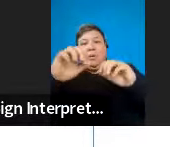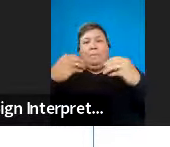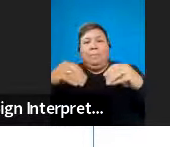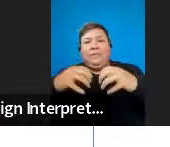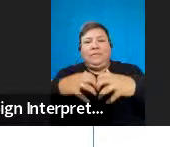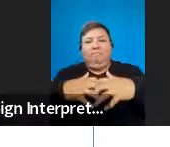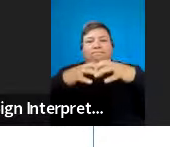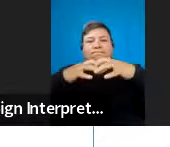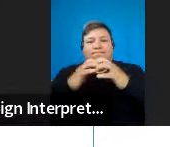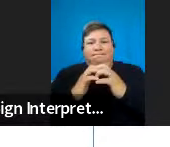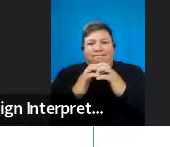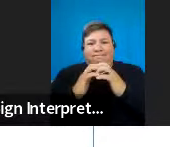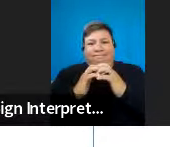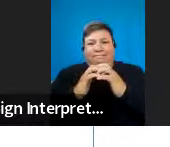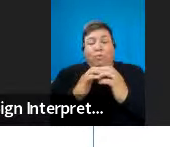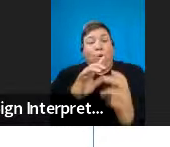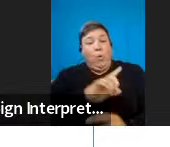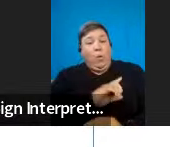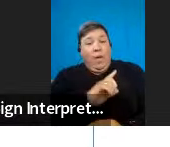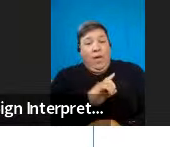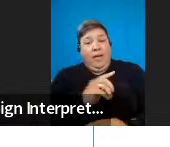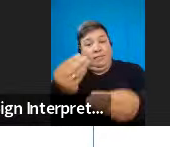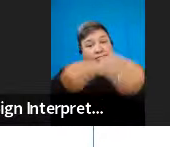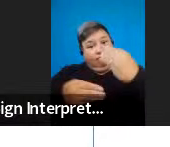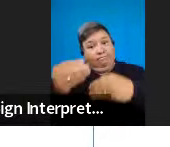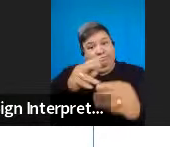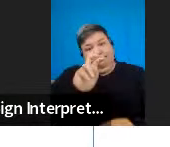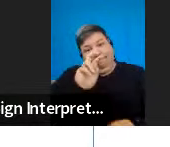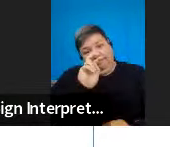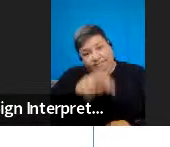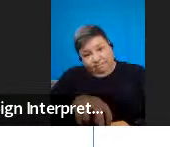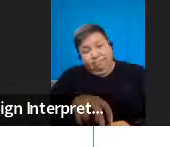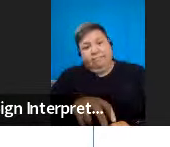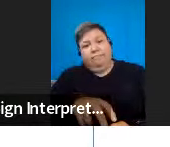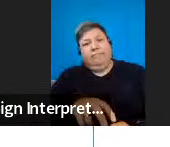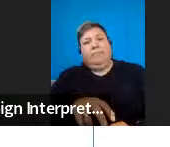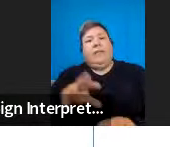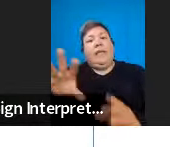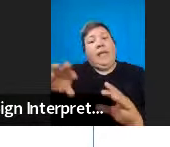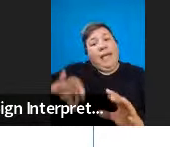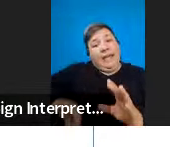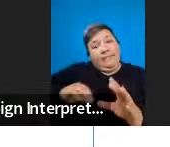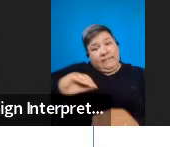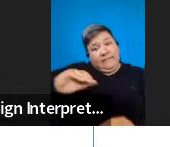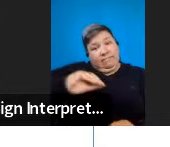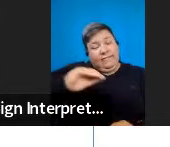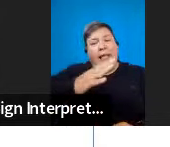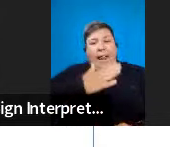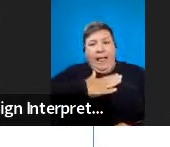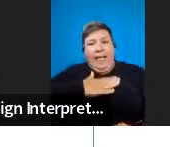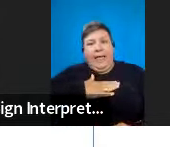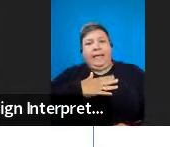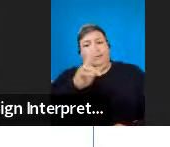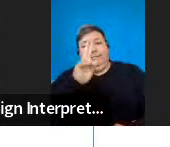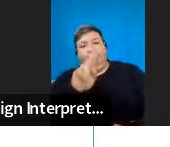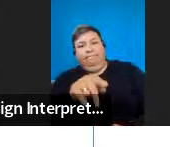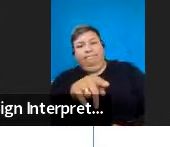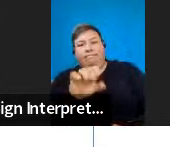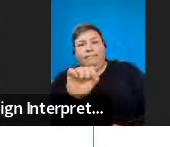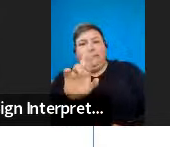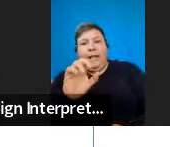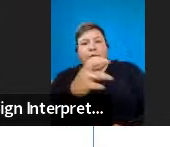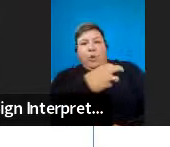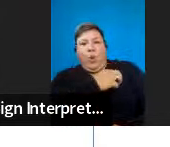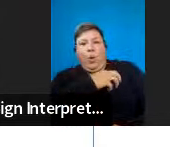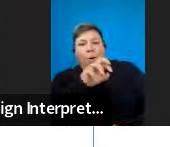attractive because traders and investors out there globally, they recognize the program. So the